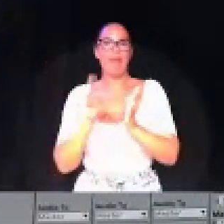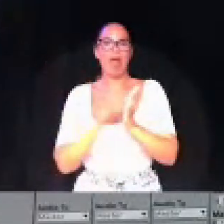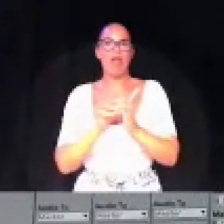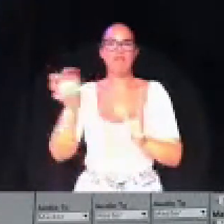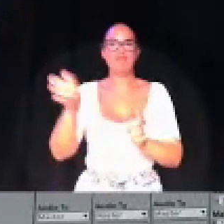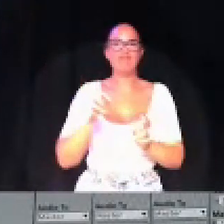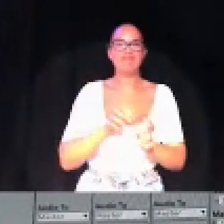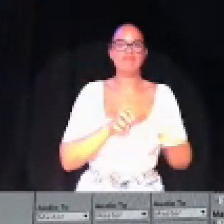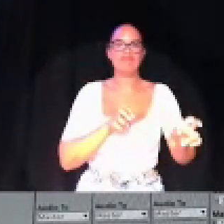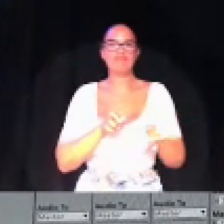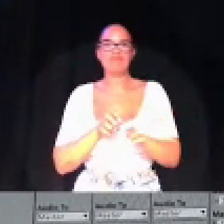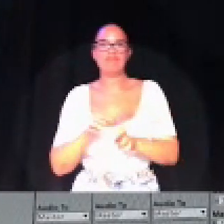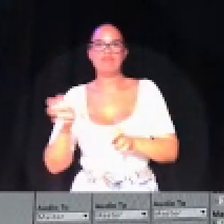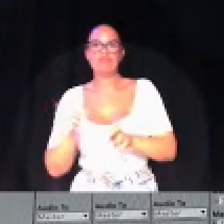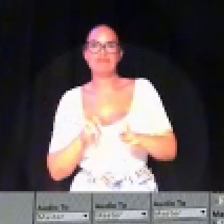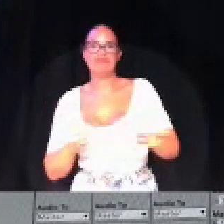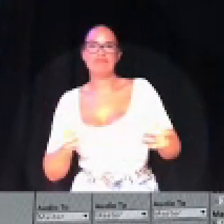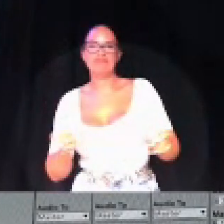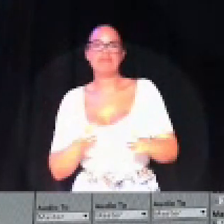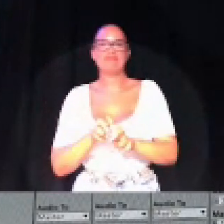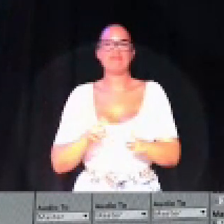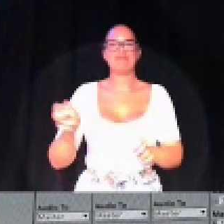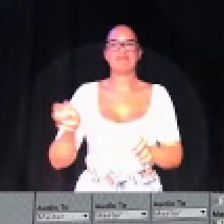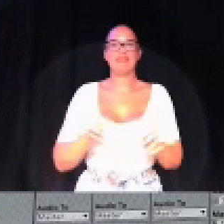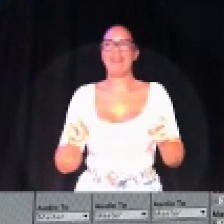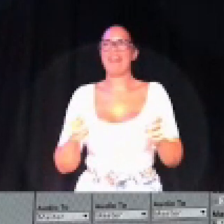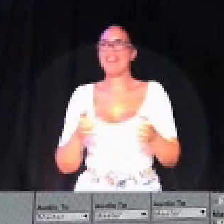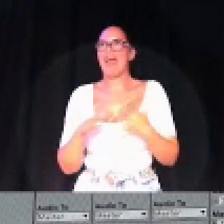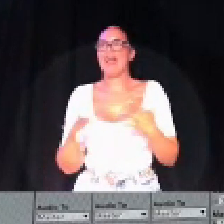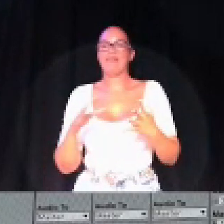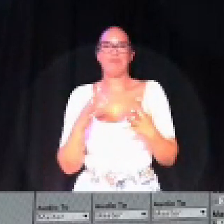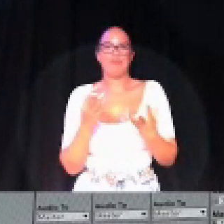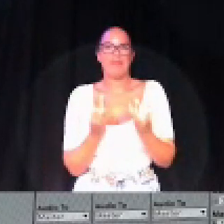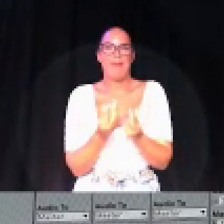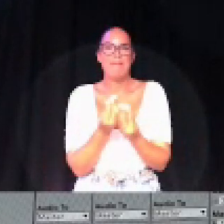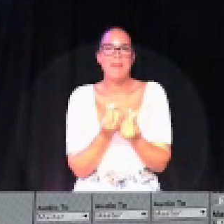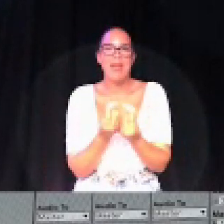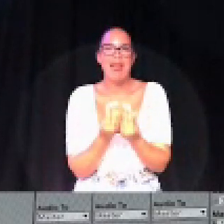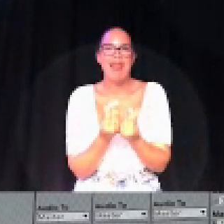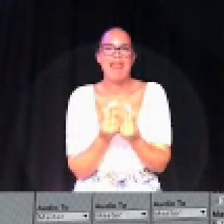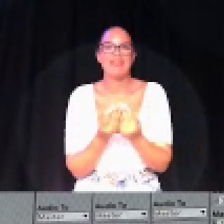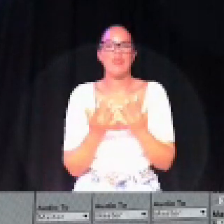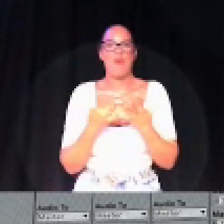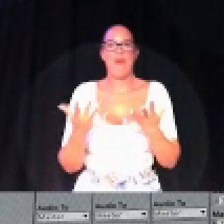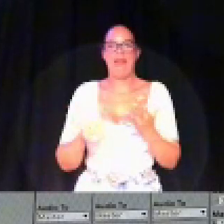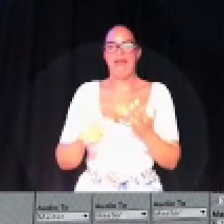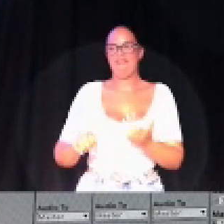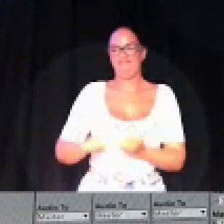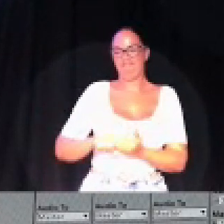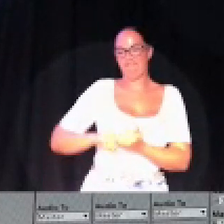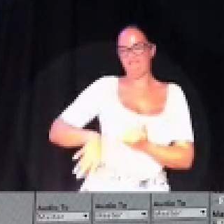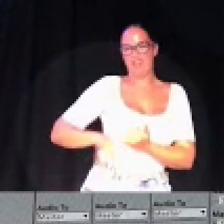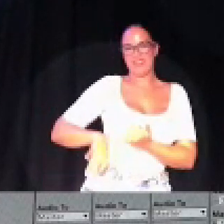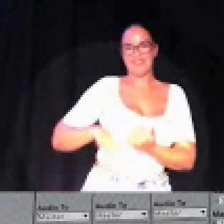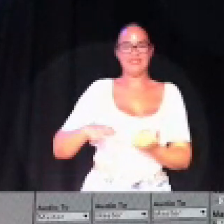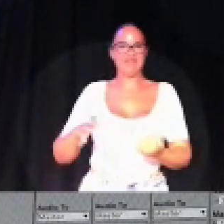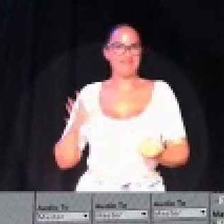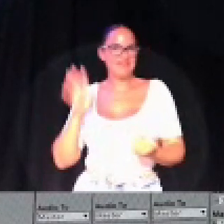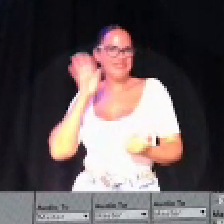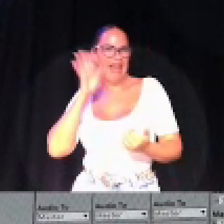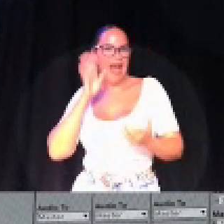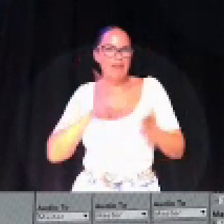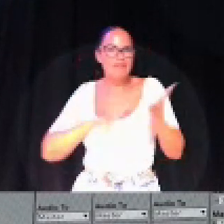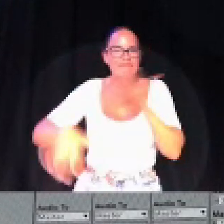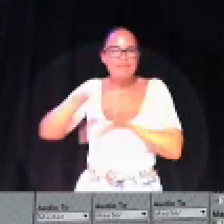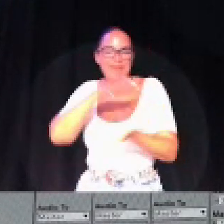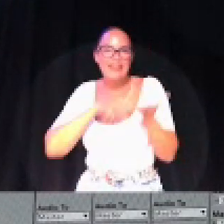things like hydrophone recordings of like fizzy liquids and farty kind of sounds, birds, just a mixture of